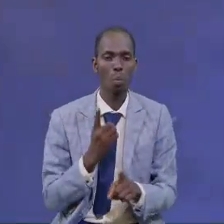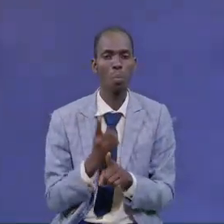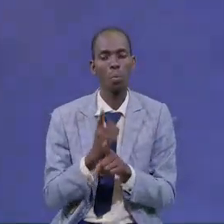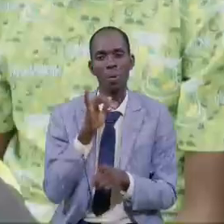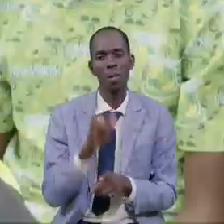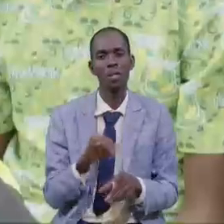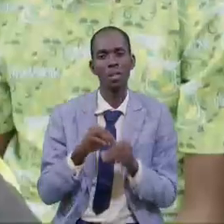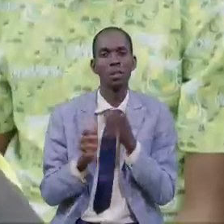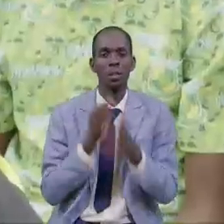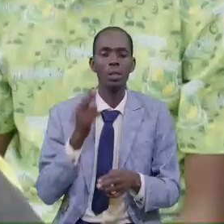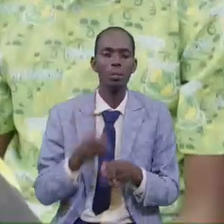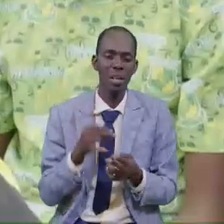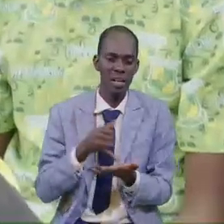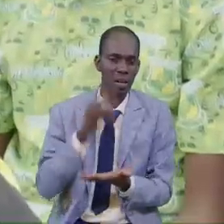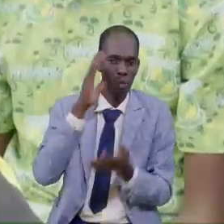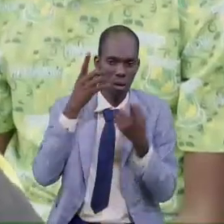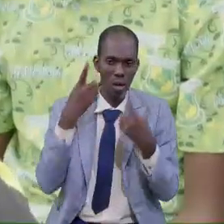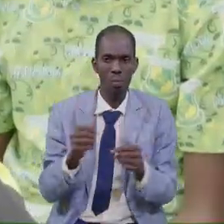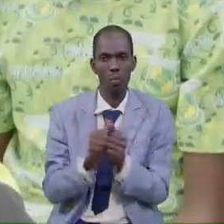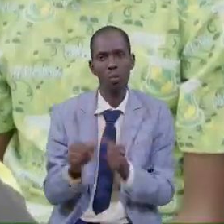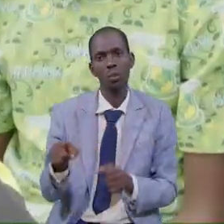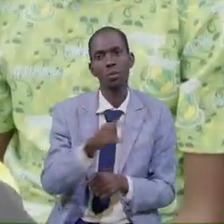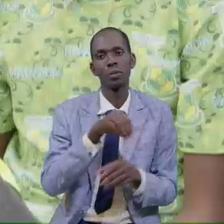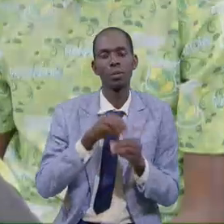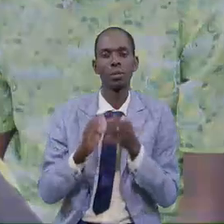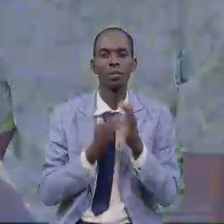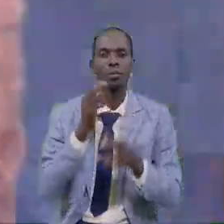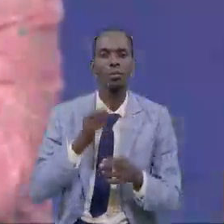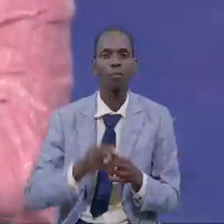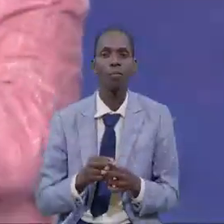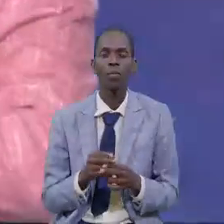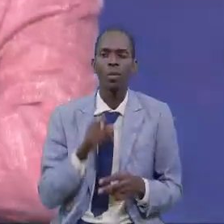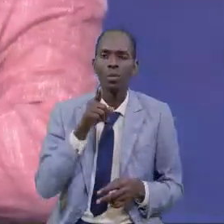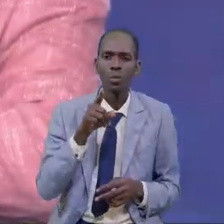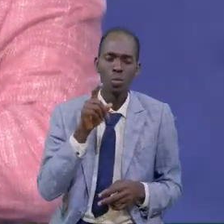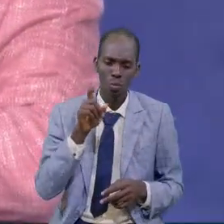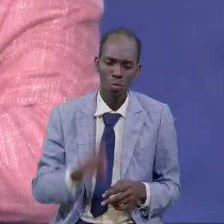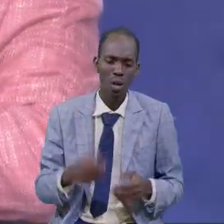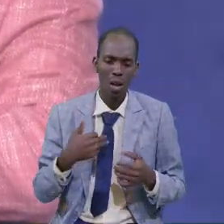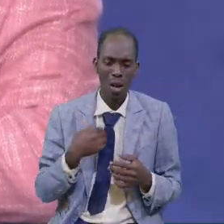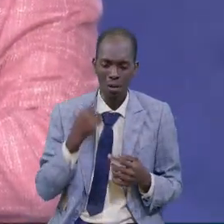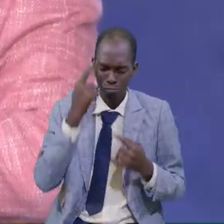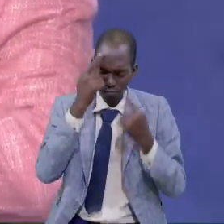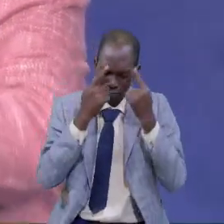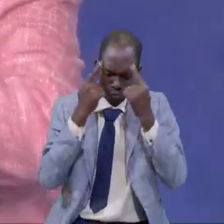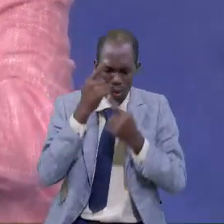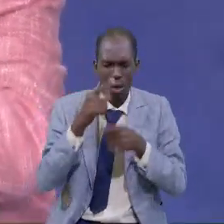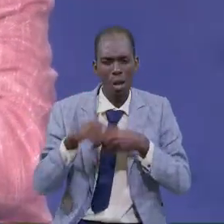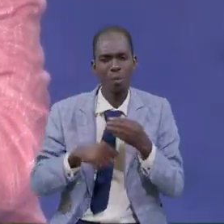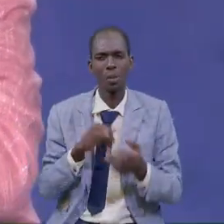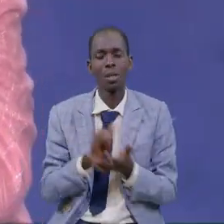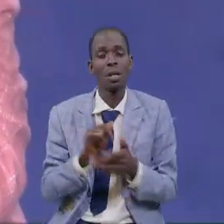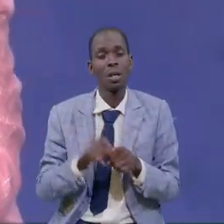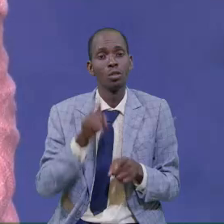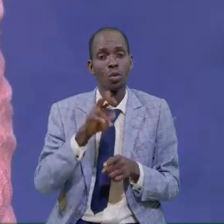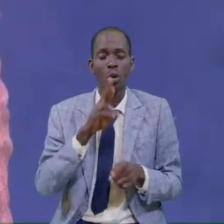you. That the change within you should have thought about, and you're resisting that change. The